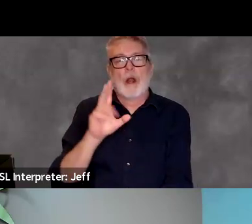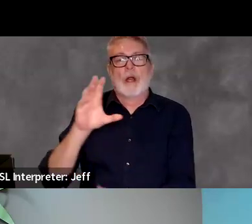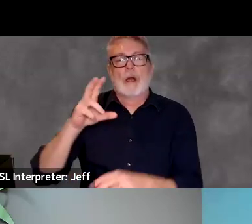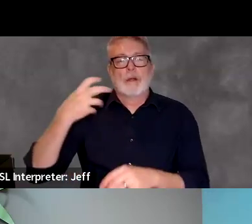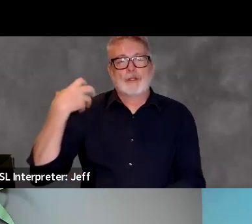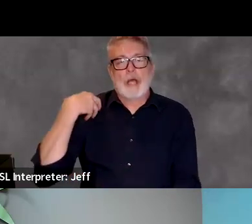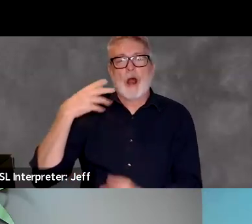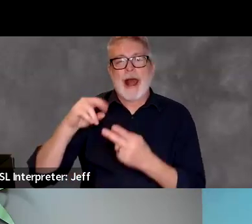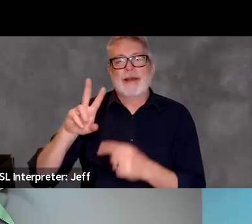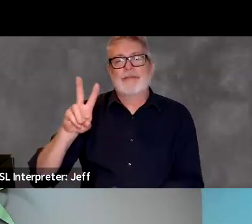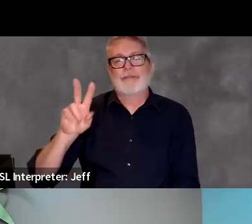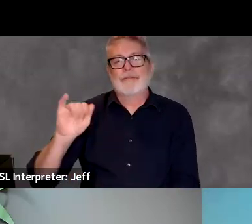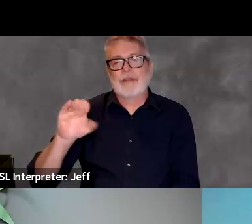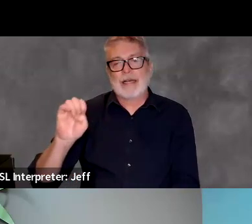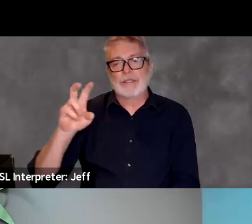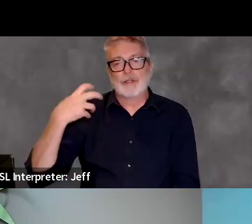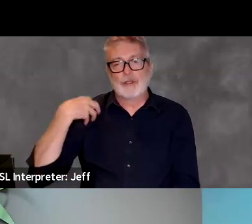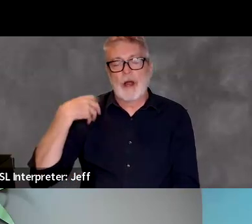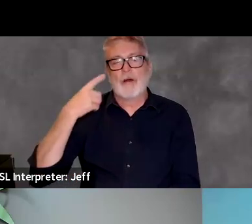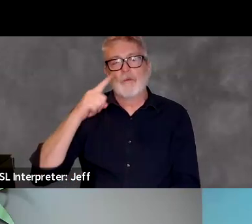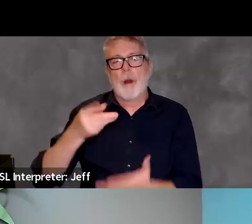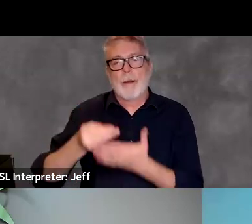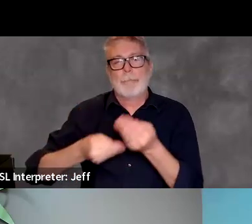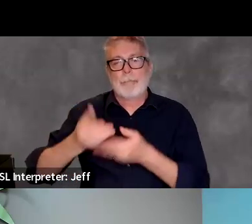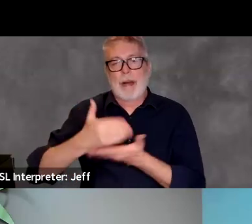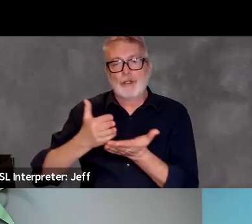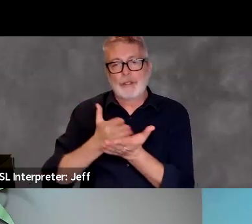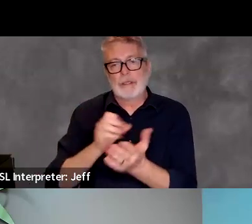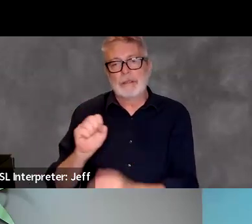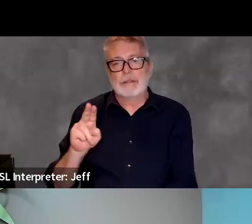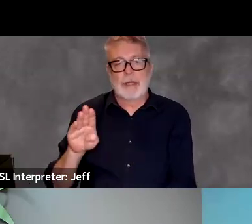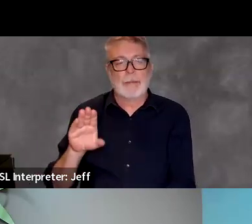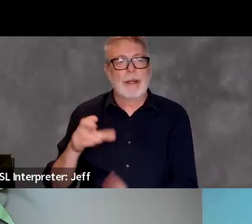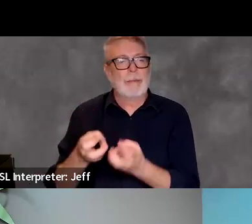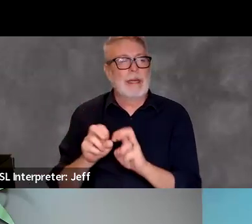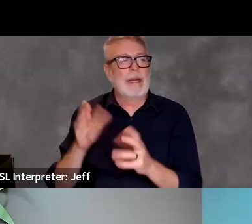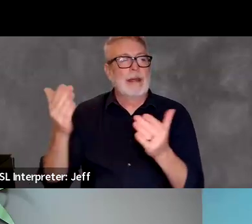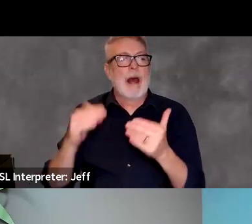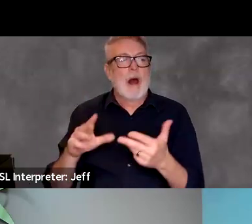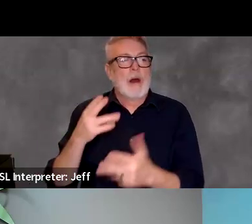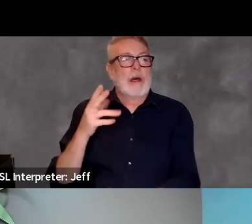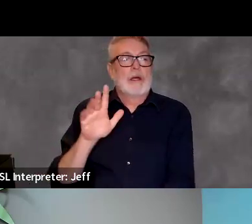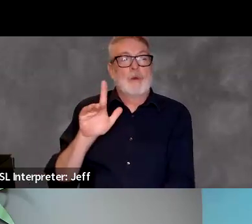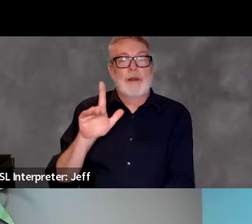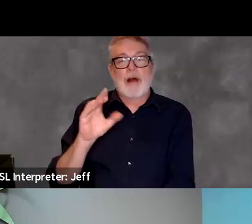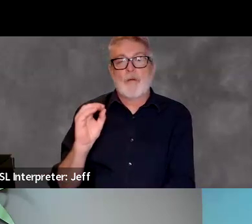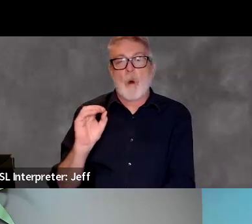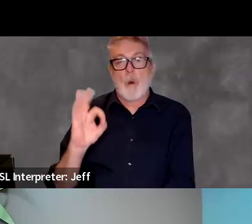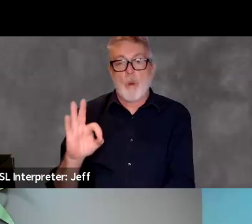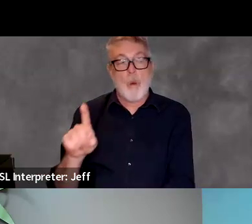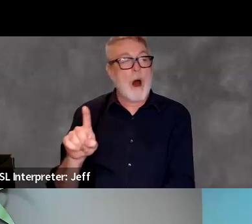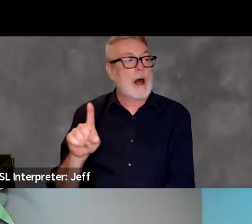of the budget subcommittee as well. I wanted to make note of House File 2501, which passed the